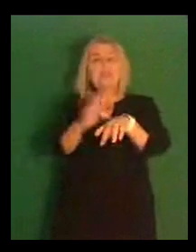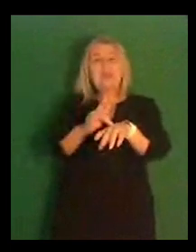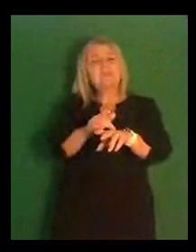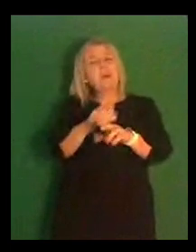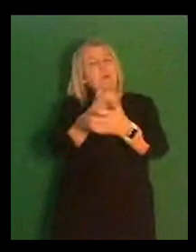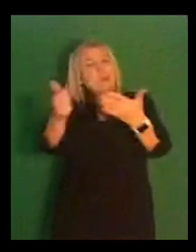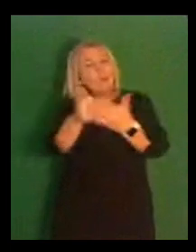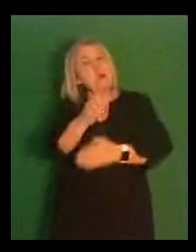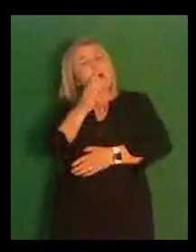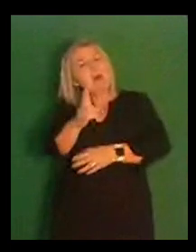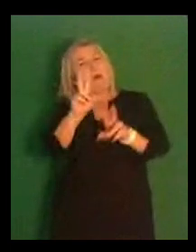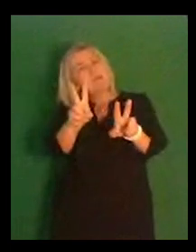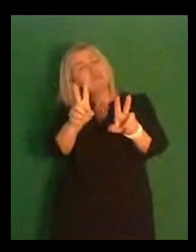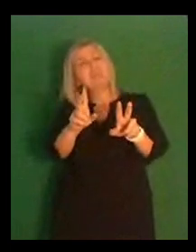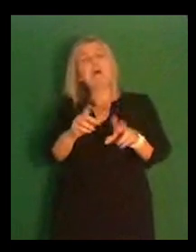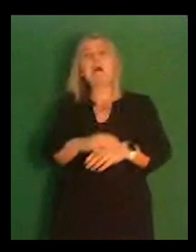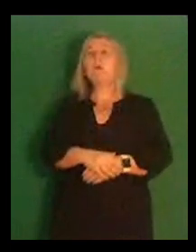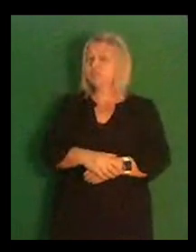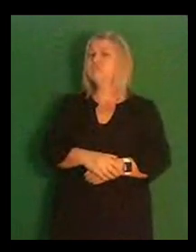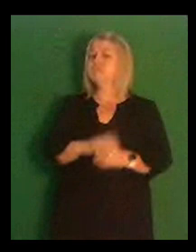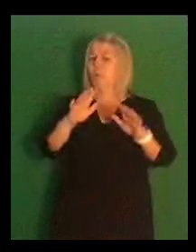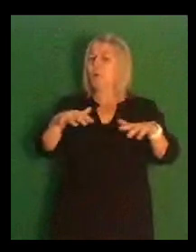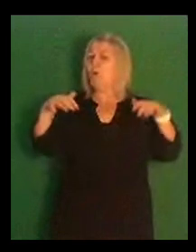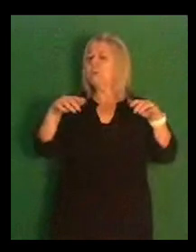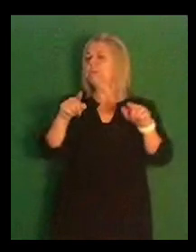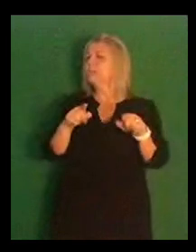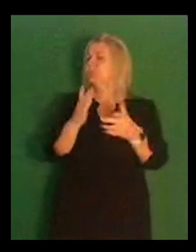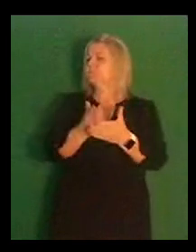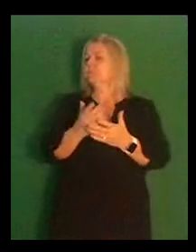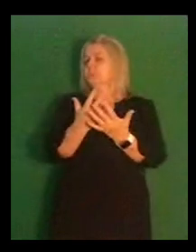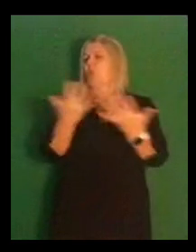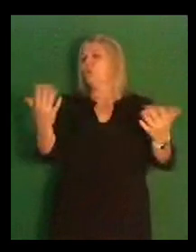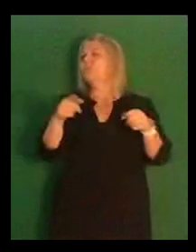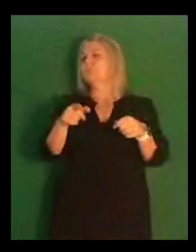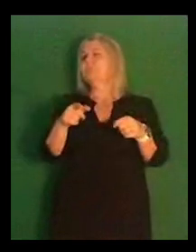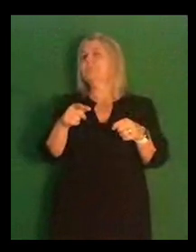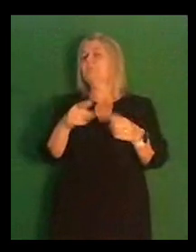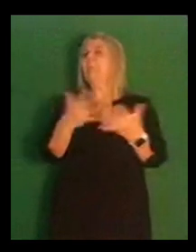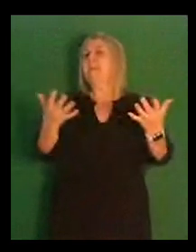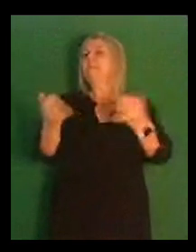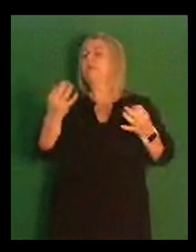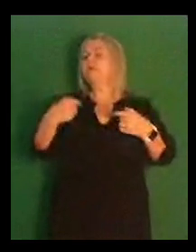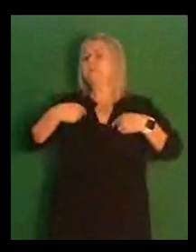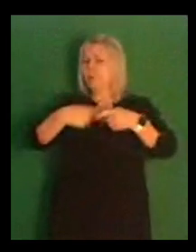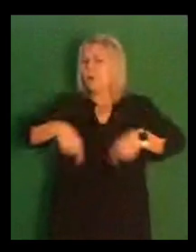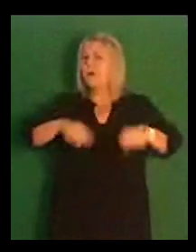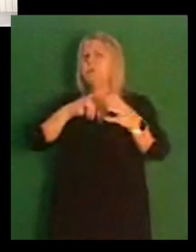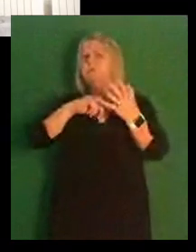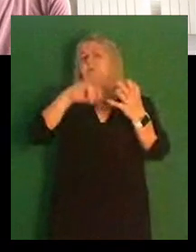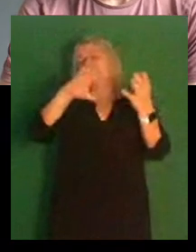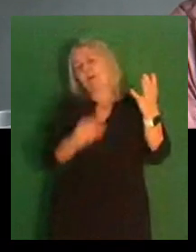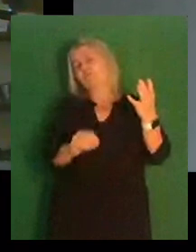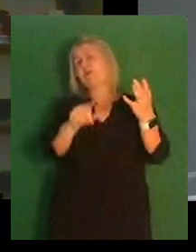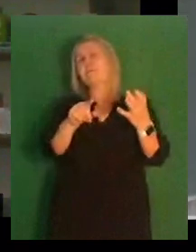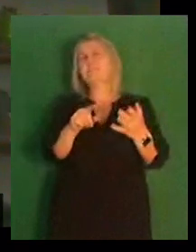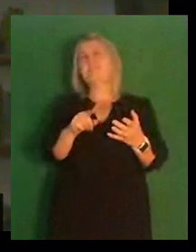Yeah, I mean, audience is a huge question for us for many reasons. Like I was saying initially, we made the decision very quickly and we